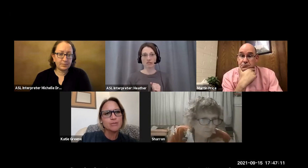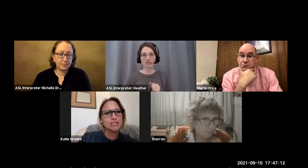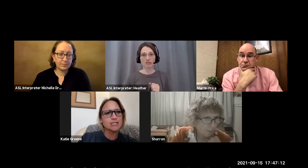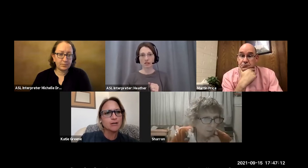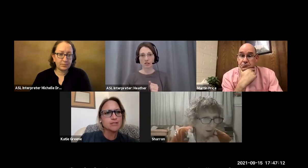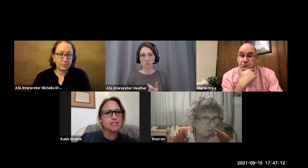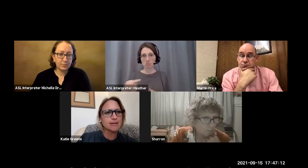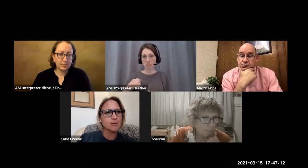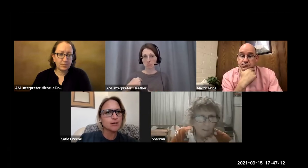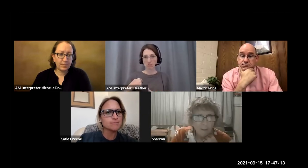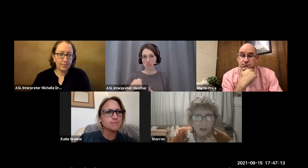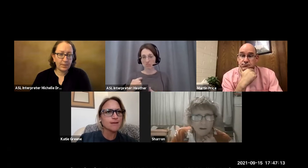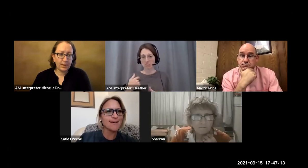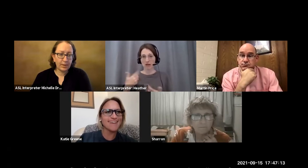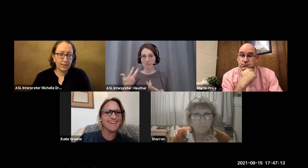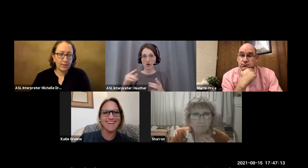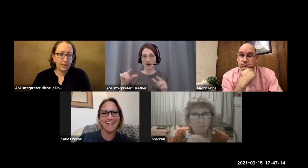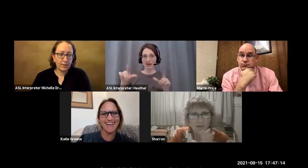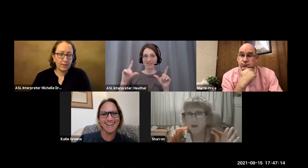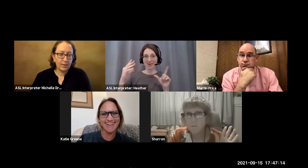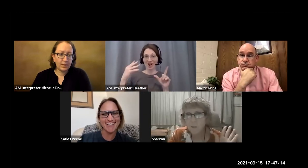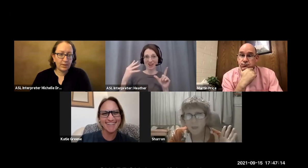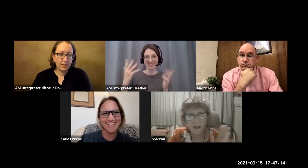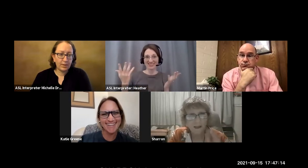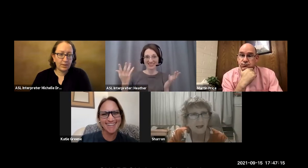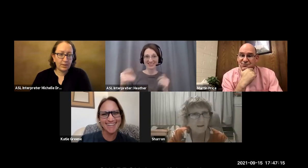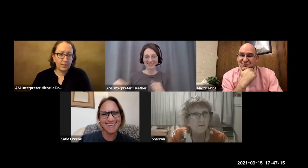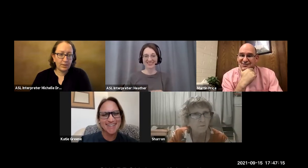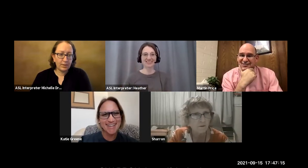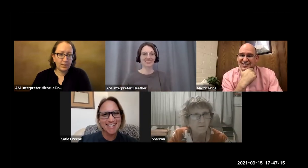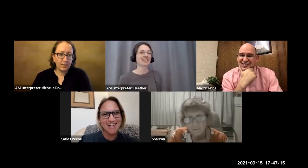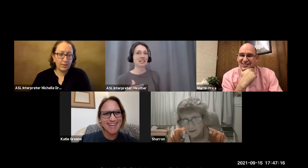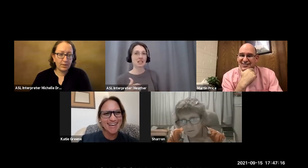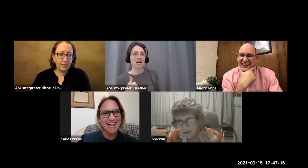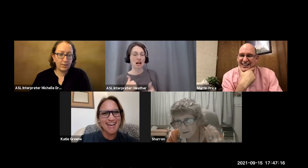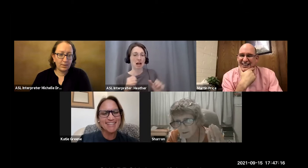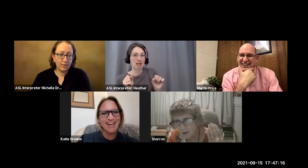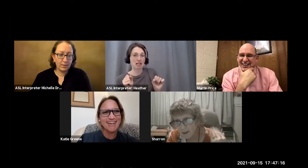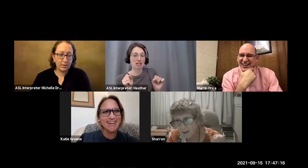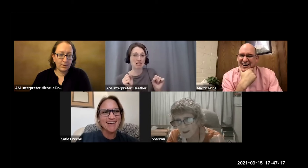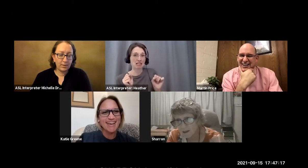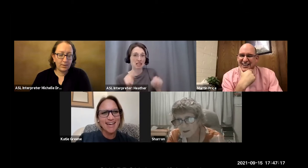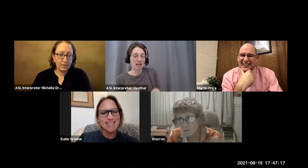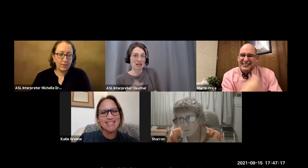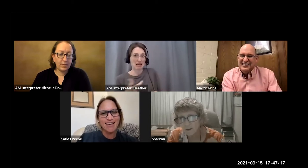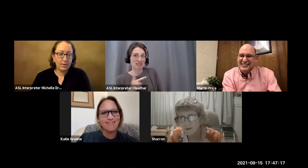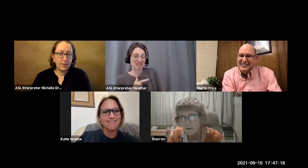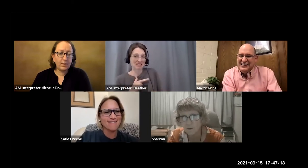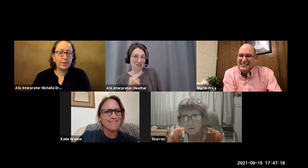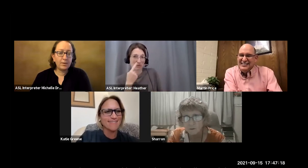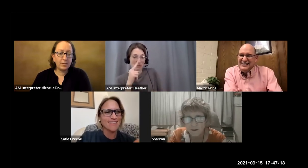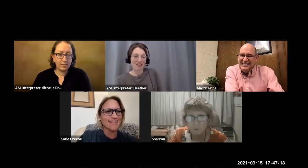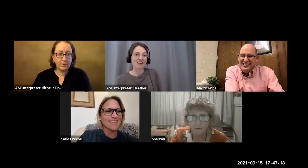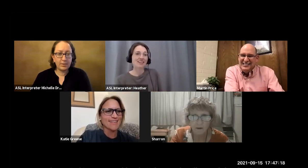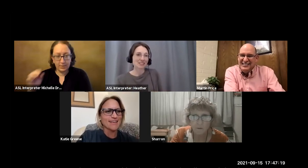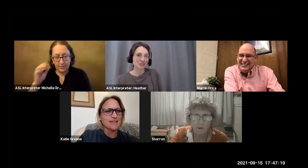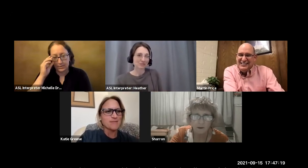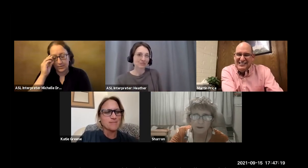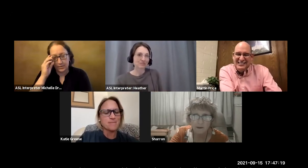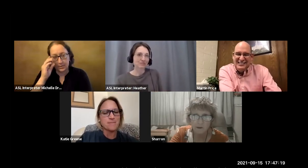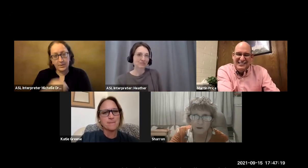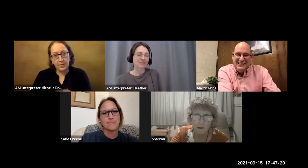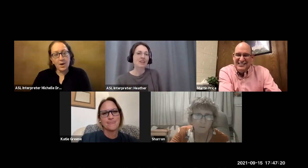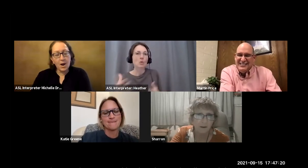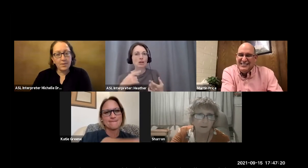Or do you want me just to go since I'm on? I can do if that's okay. Yeah. I just wanted to agree with